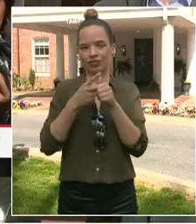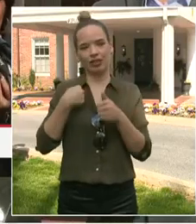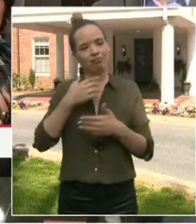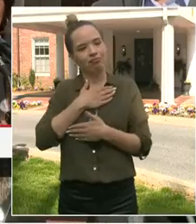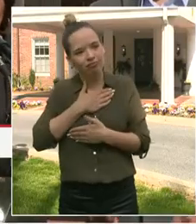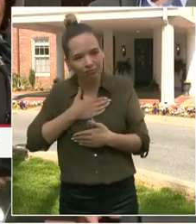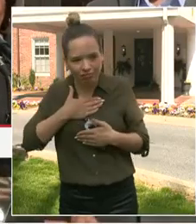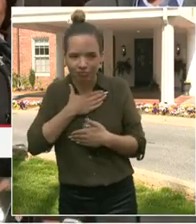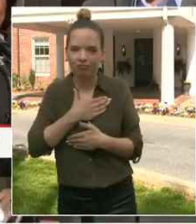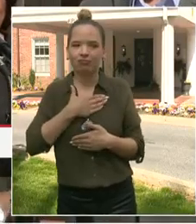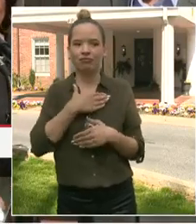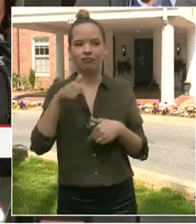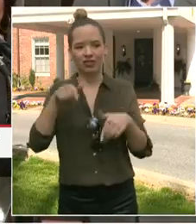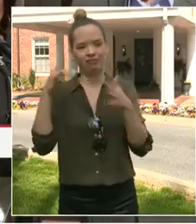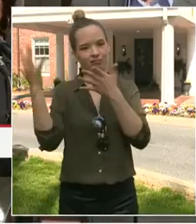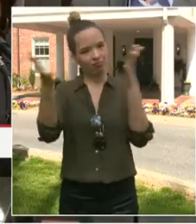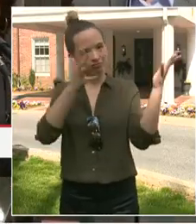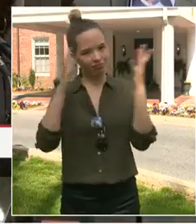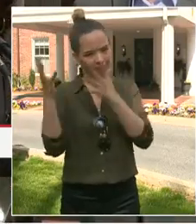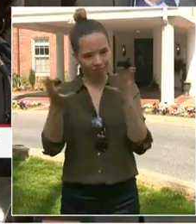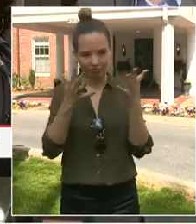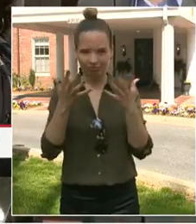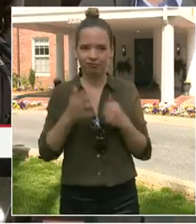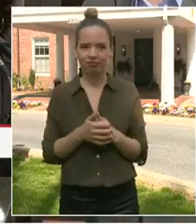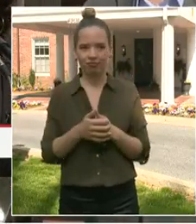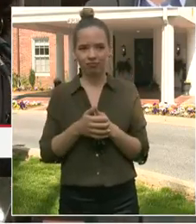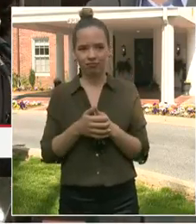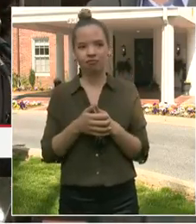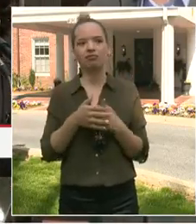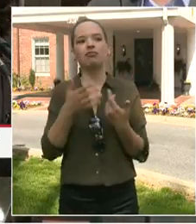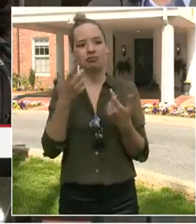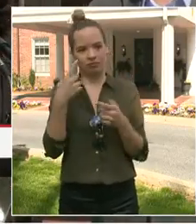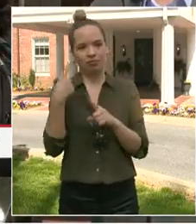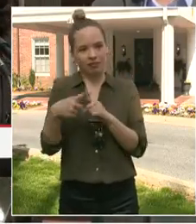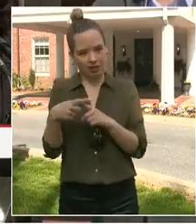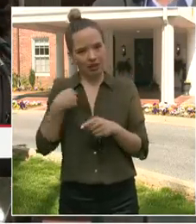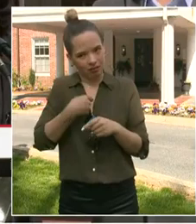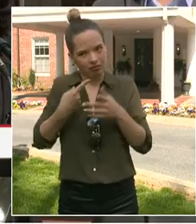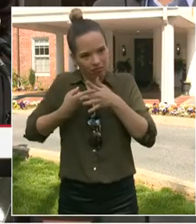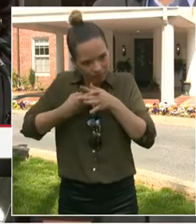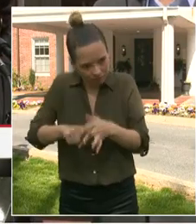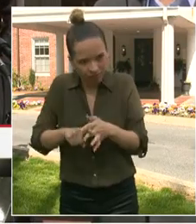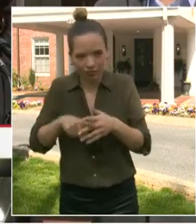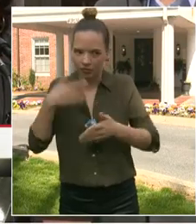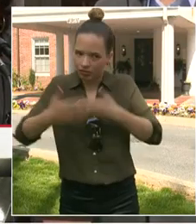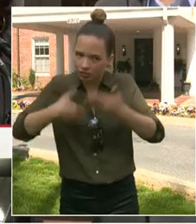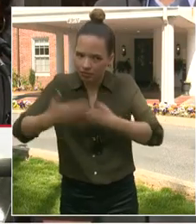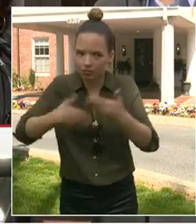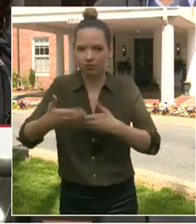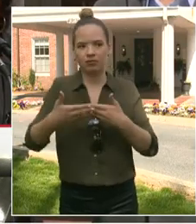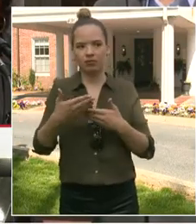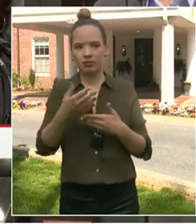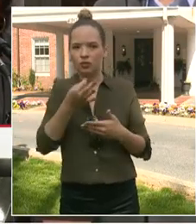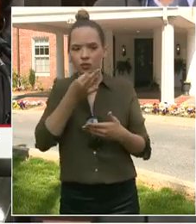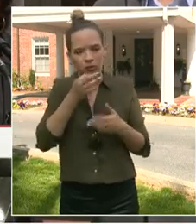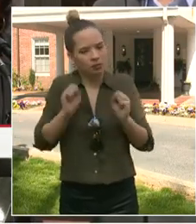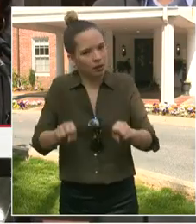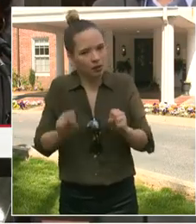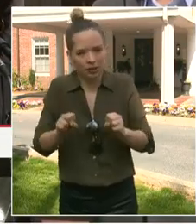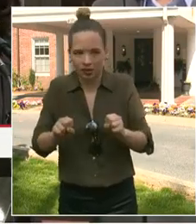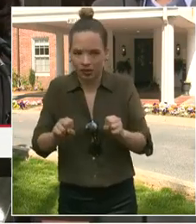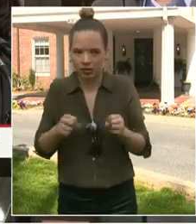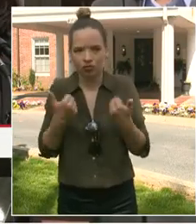And it's just the beginning. We want to get this thing rolling as soon as possible and really try and recruit and